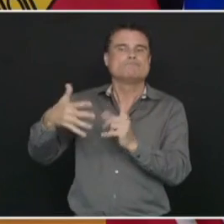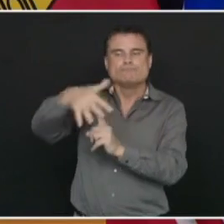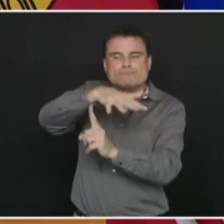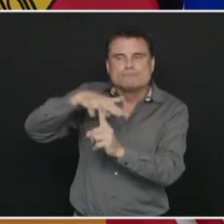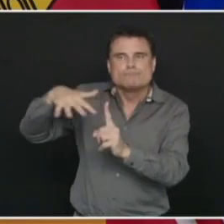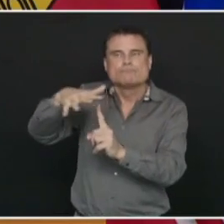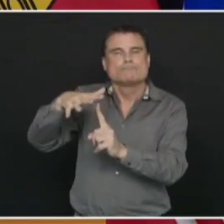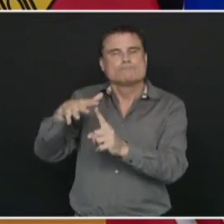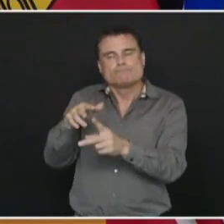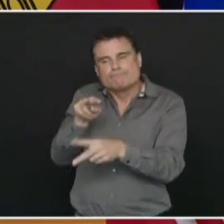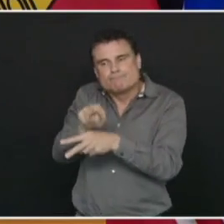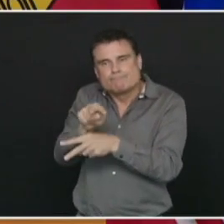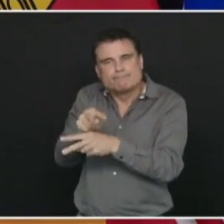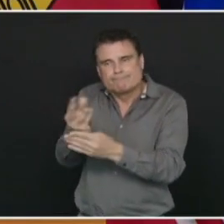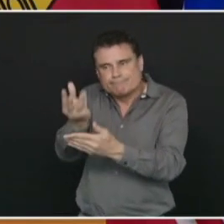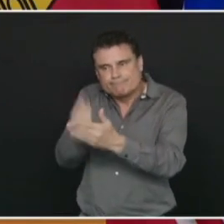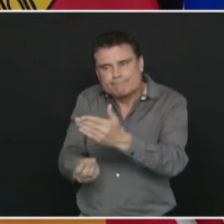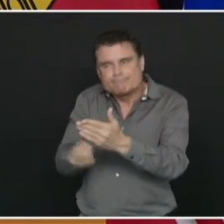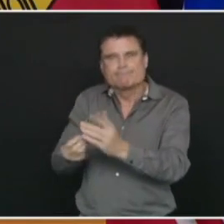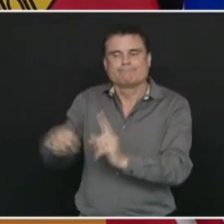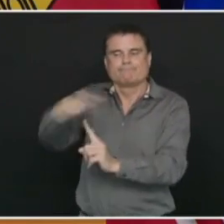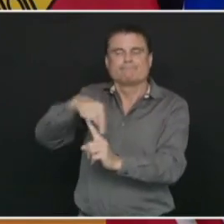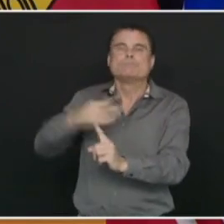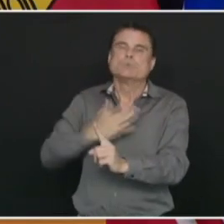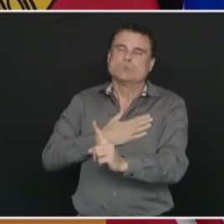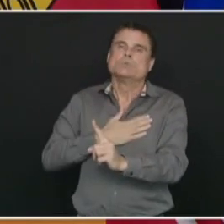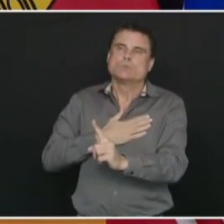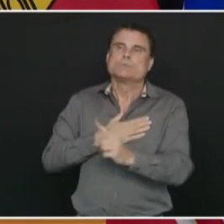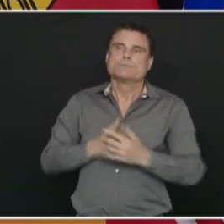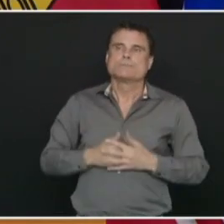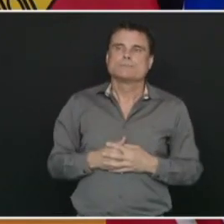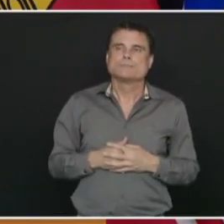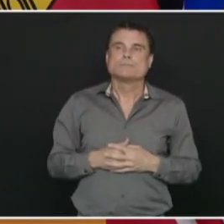people now who have fully recovered from COVID-19.